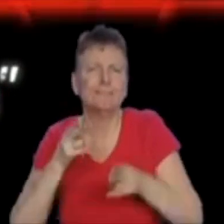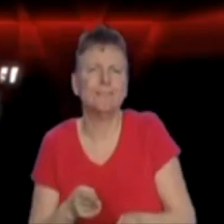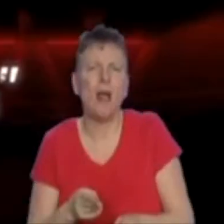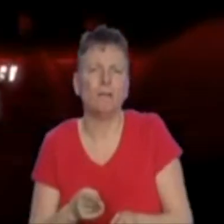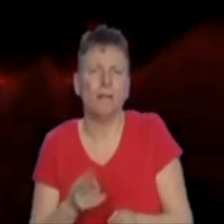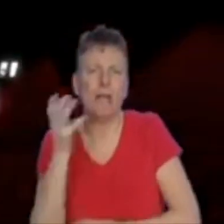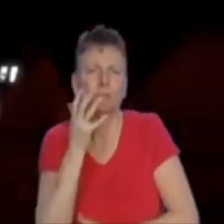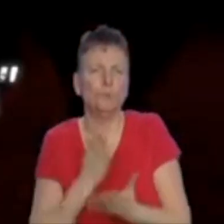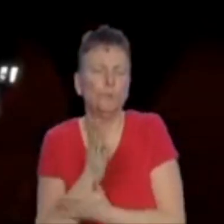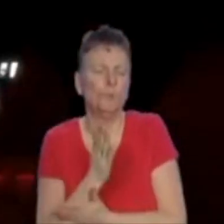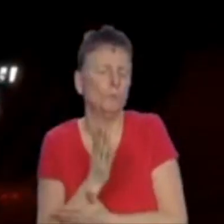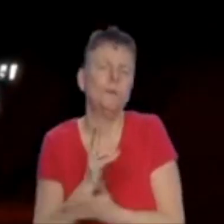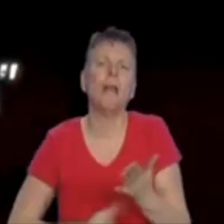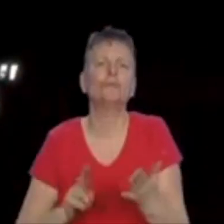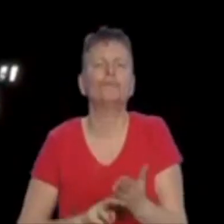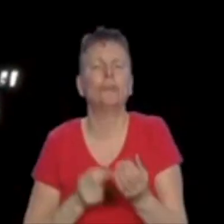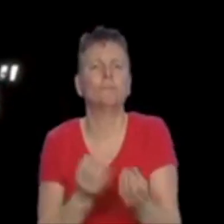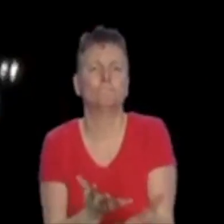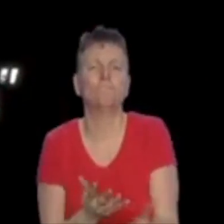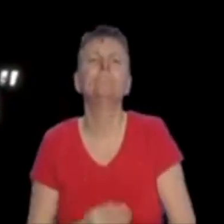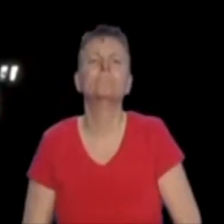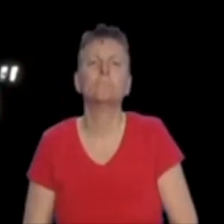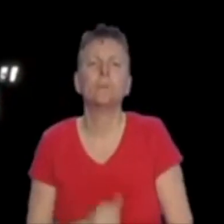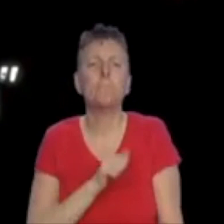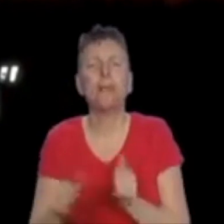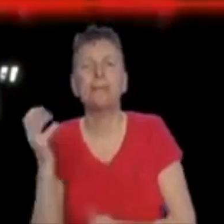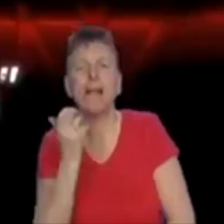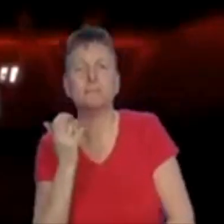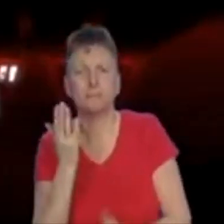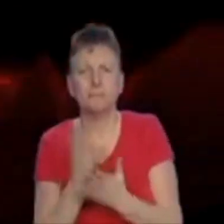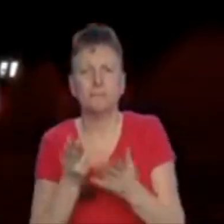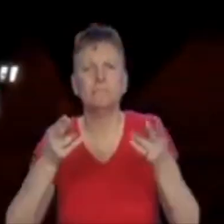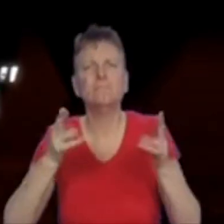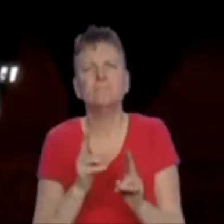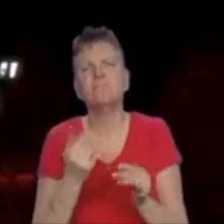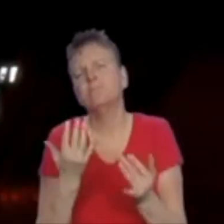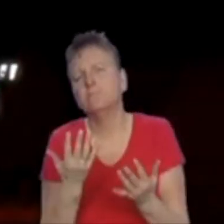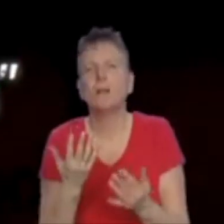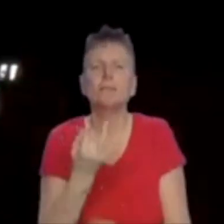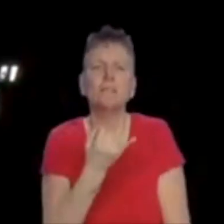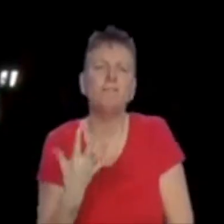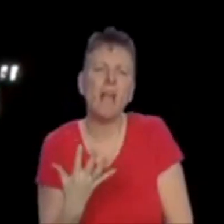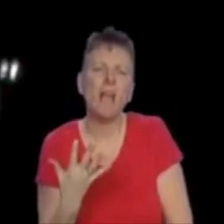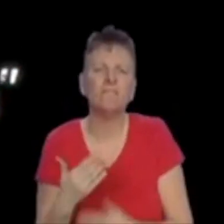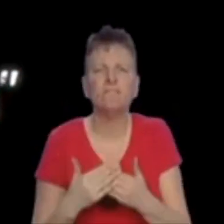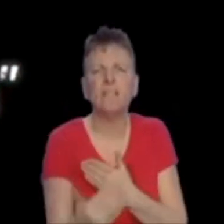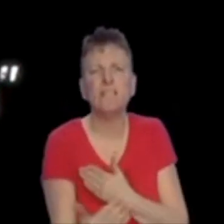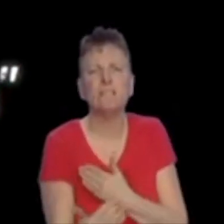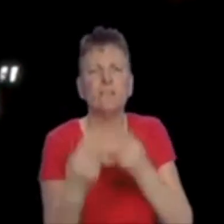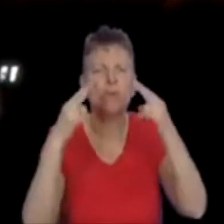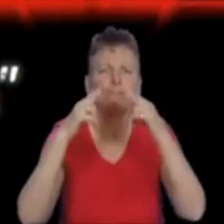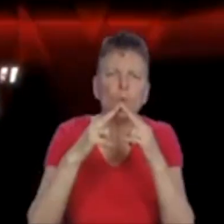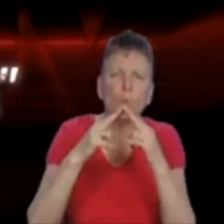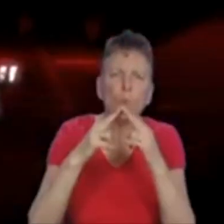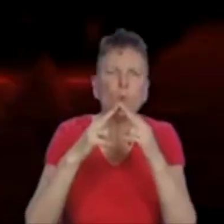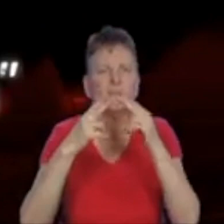best accident is a fall of 75 feet or more from a roof onto a hard surface. Elevator shafts, stairwells and bridges all